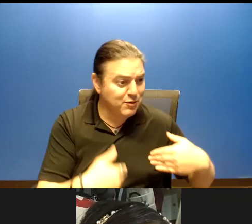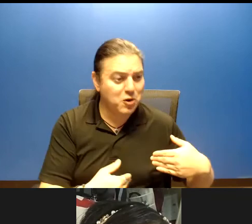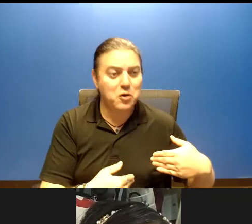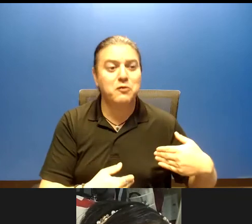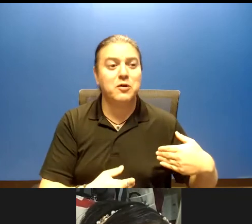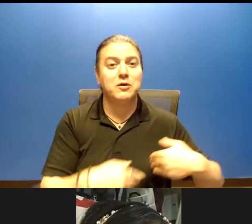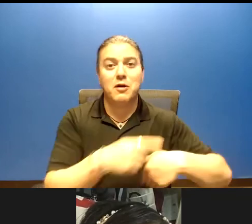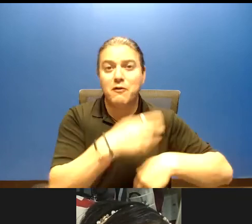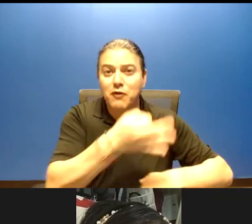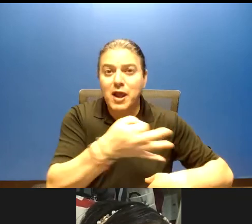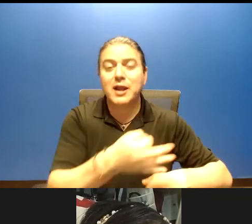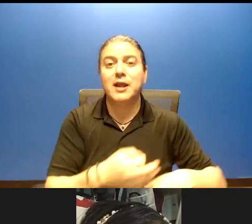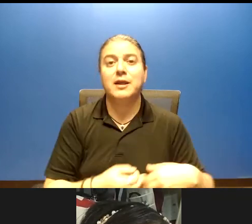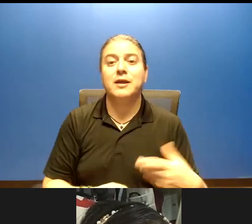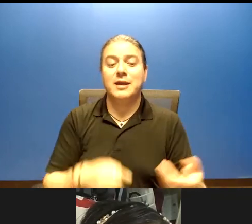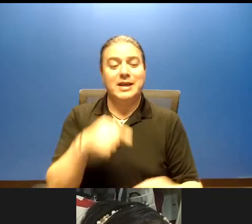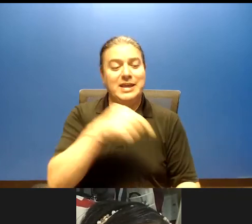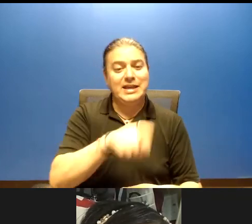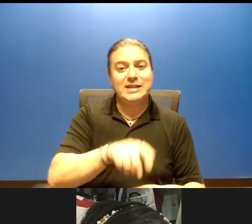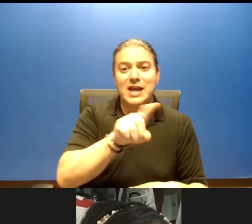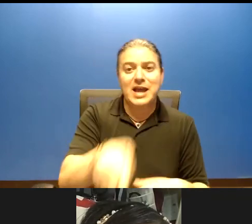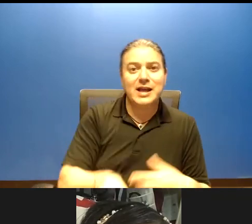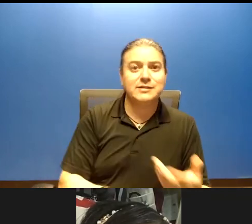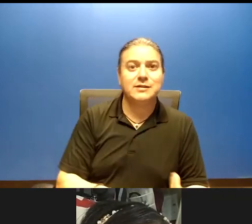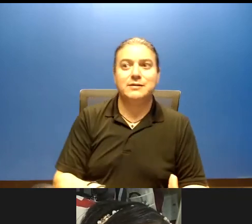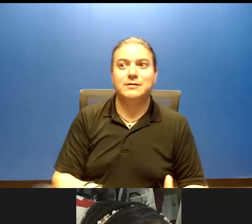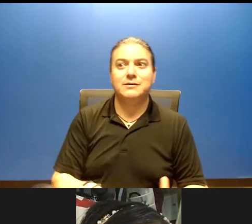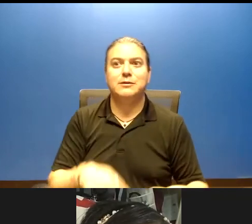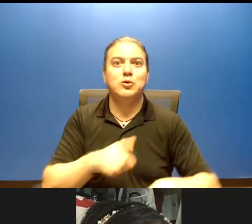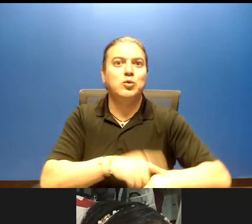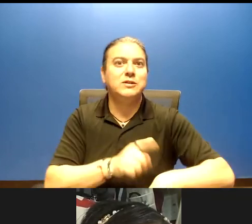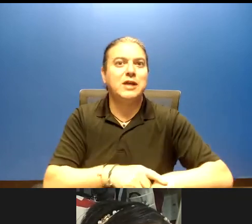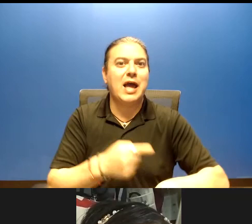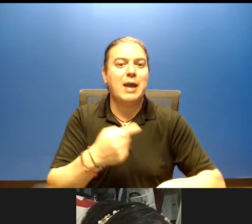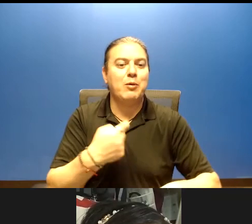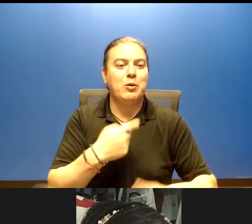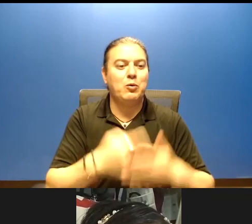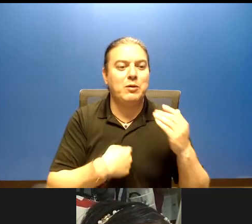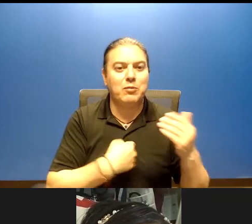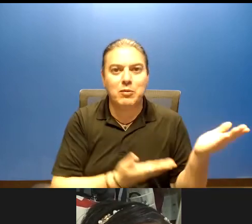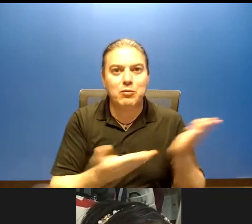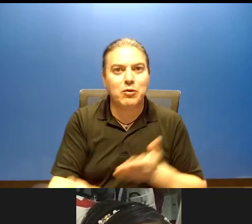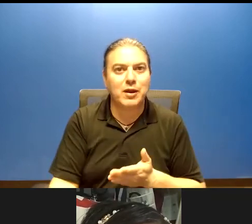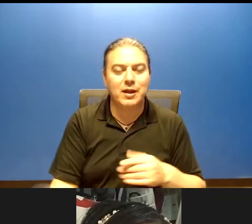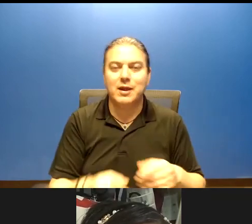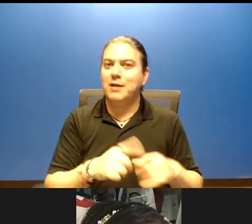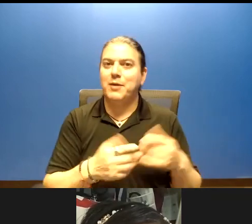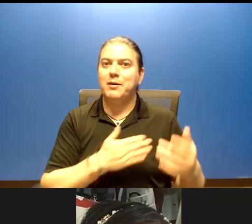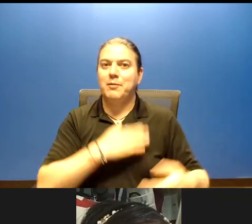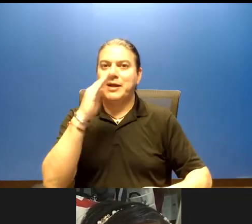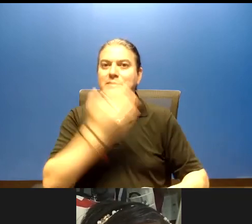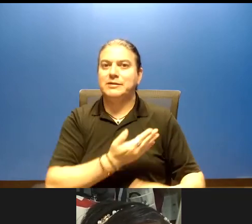what time? And not, can I enter your house? Can I get to the door? Can I use your